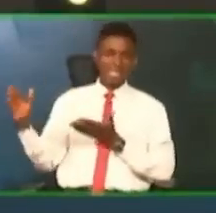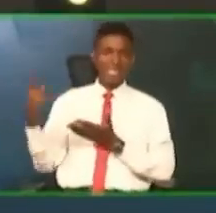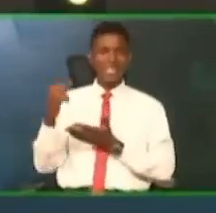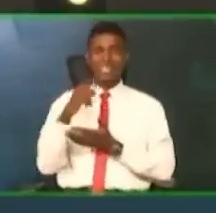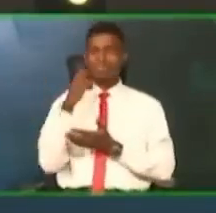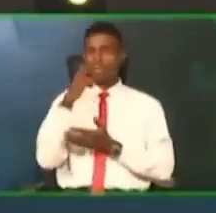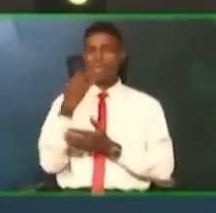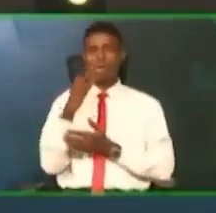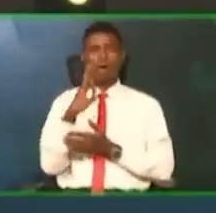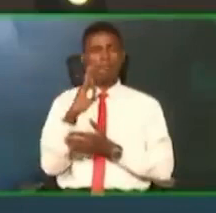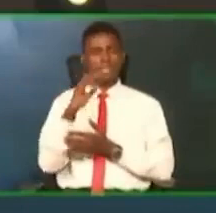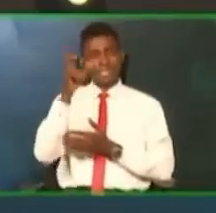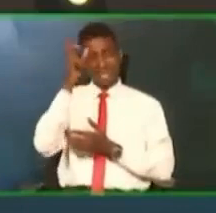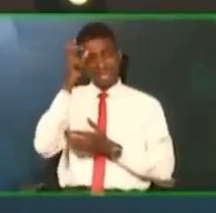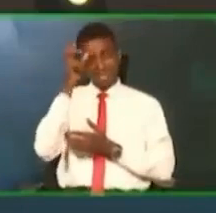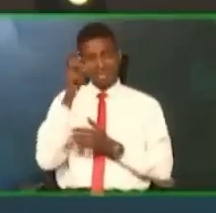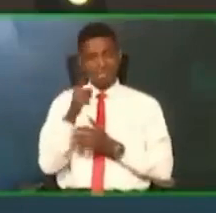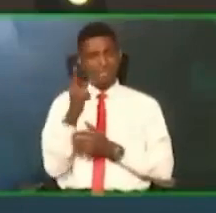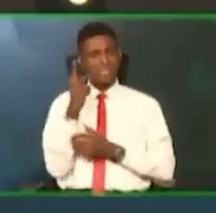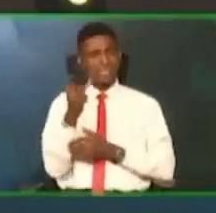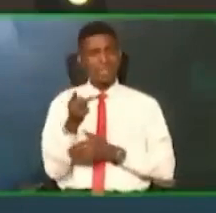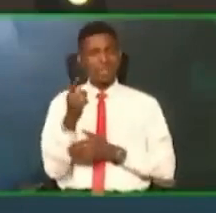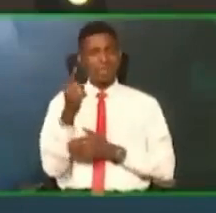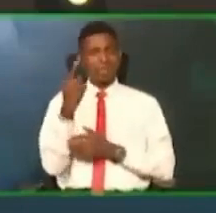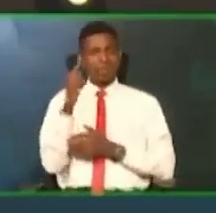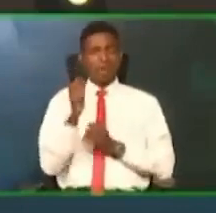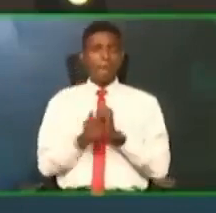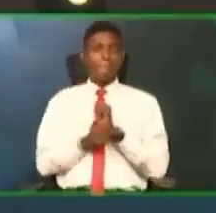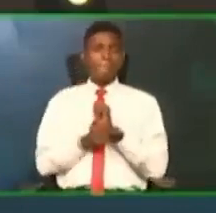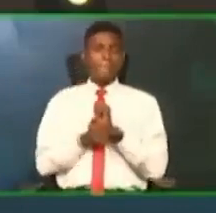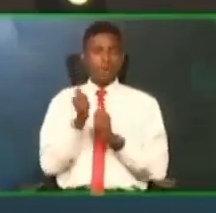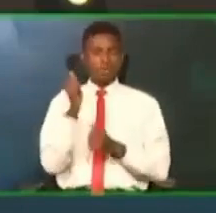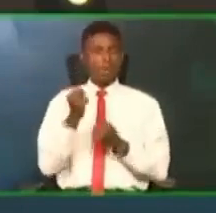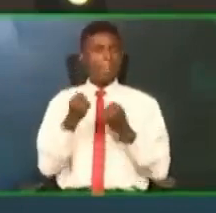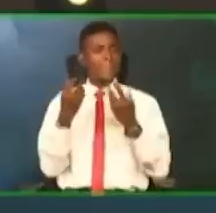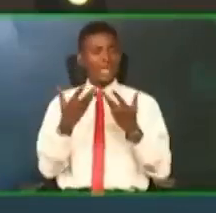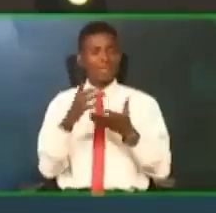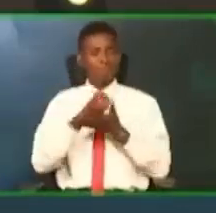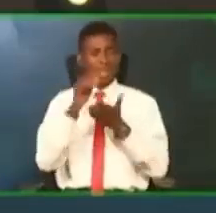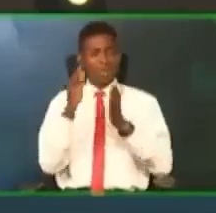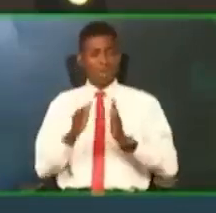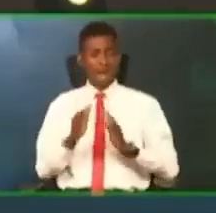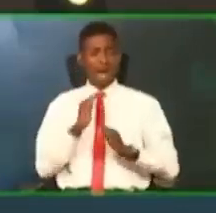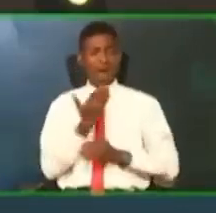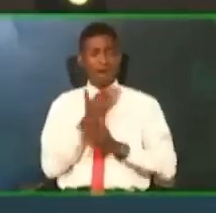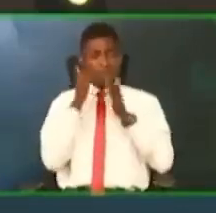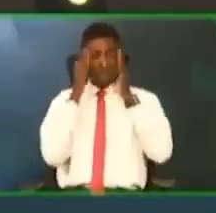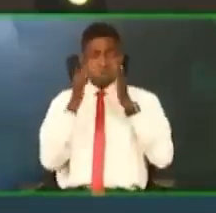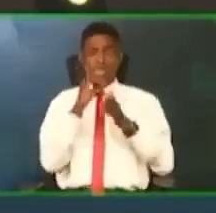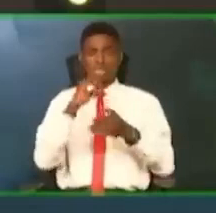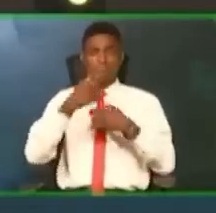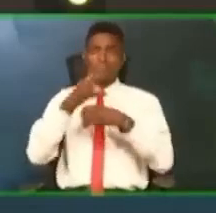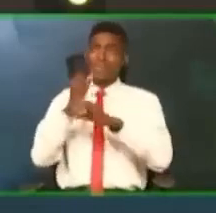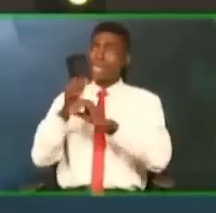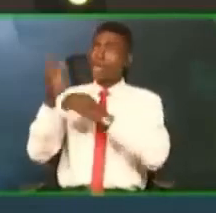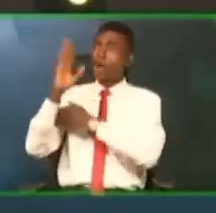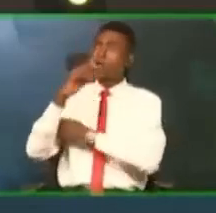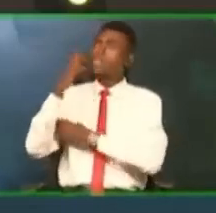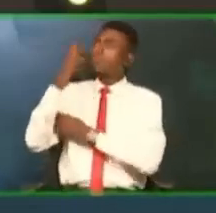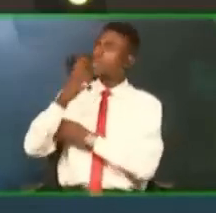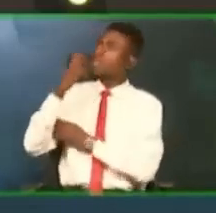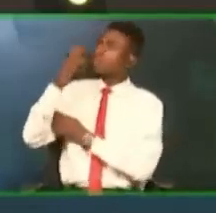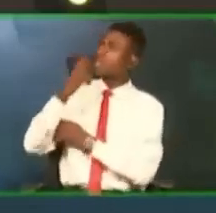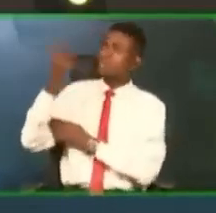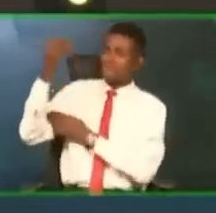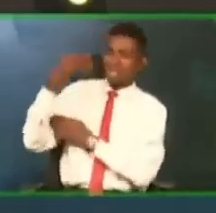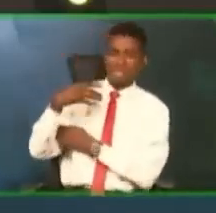for our focus is on getting God to speak, not necessarily building capacity to interpret his speakings.